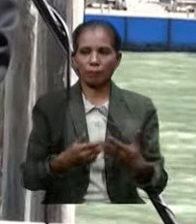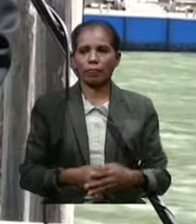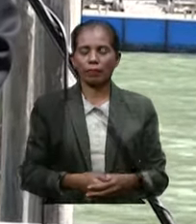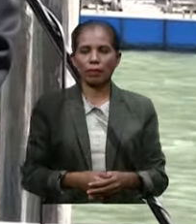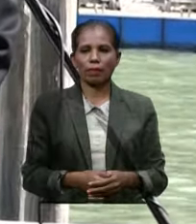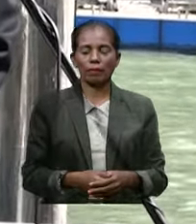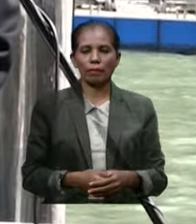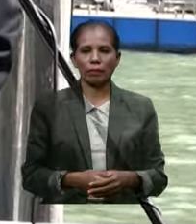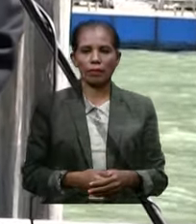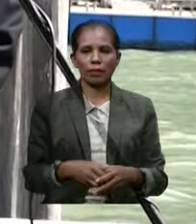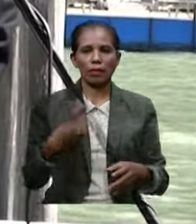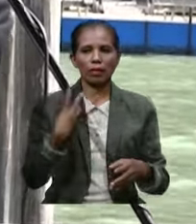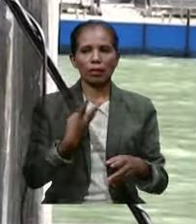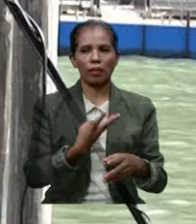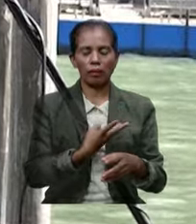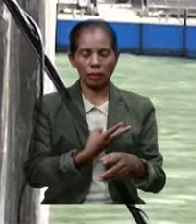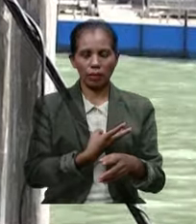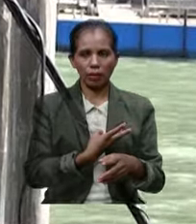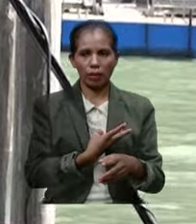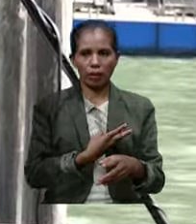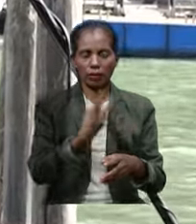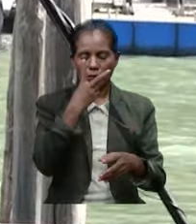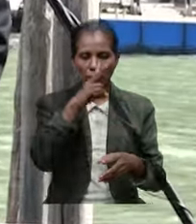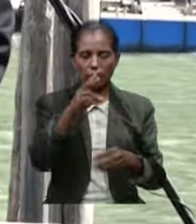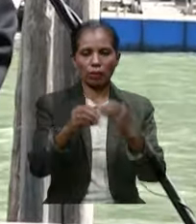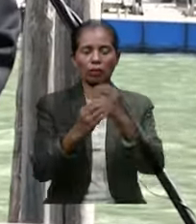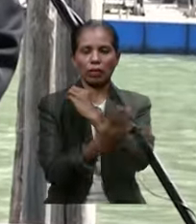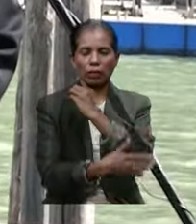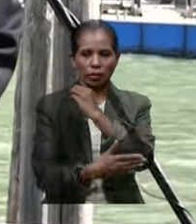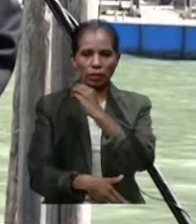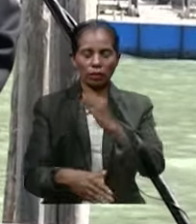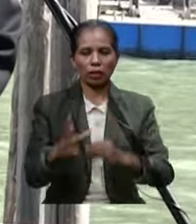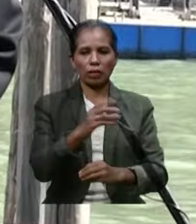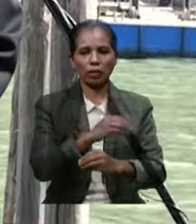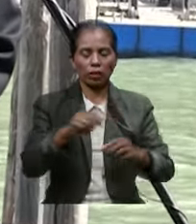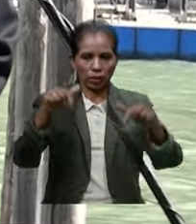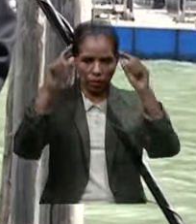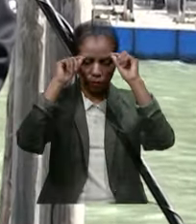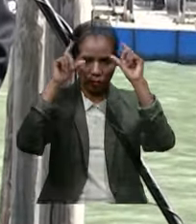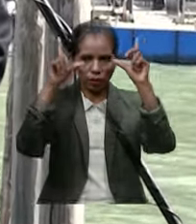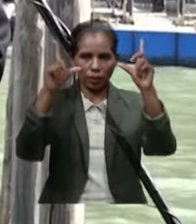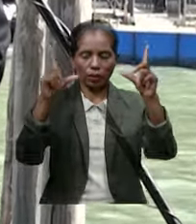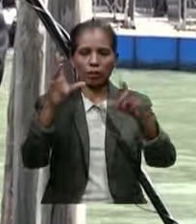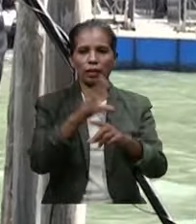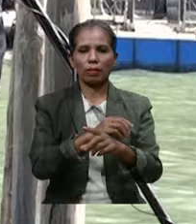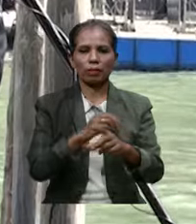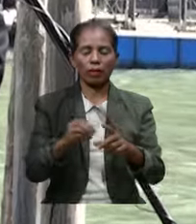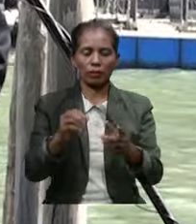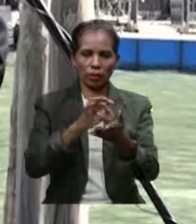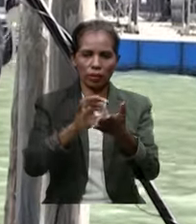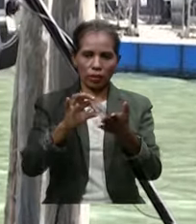It was our distinct culture and heritage that unified the Timorese during our